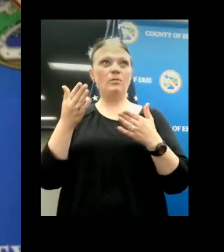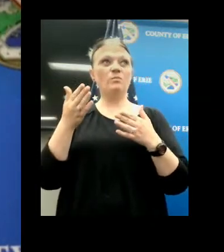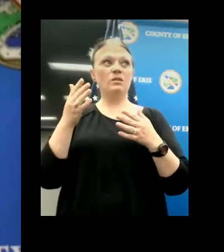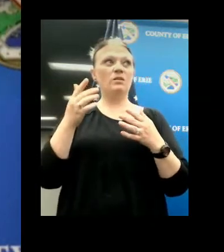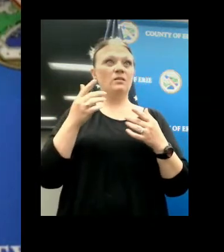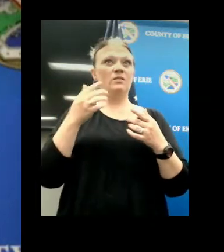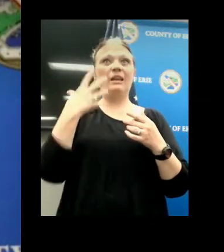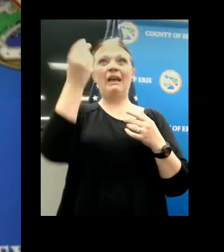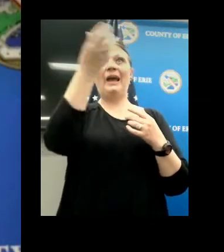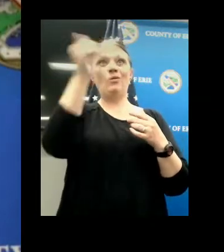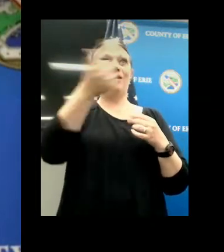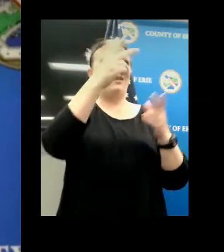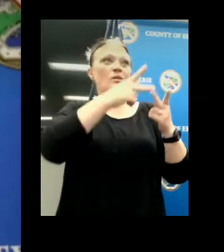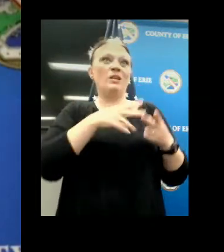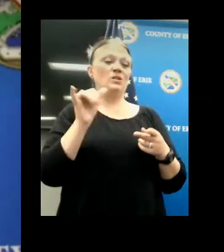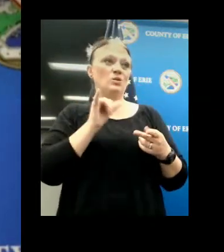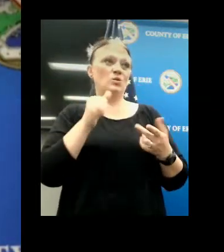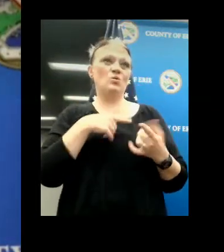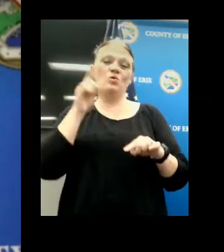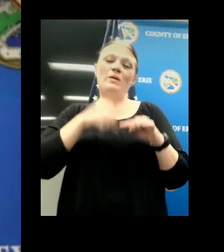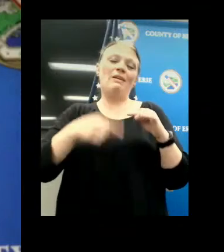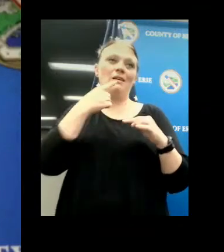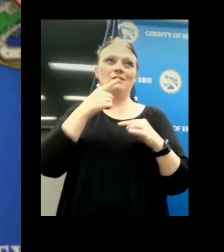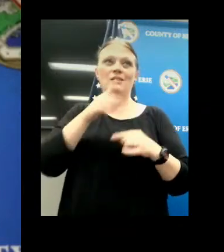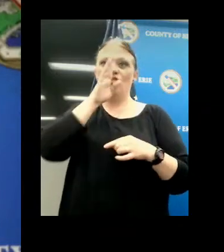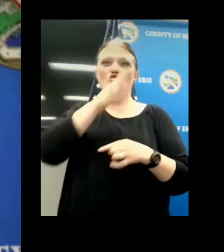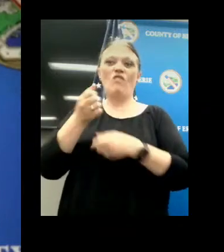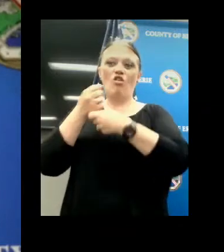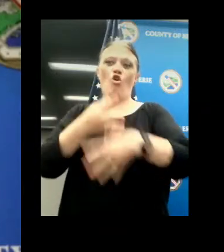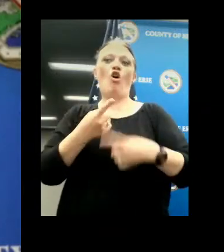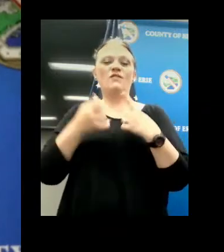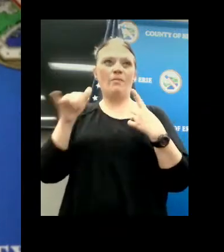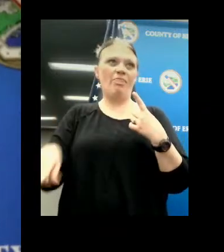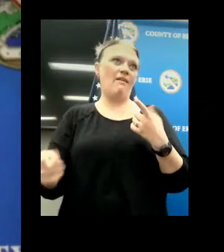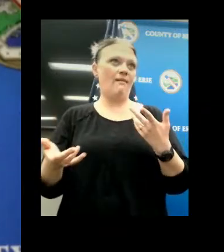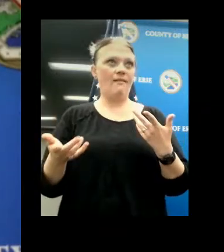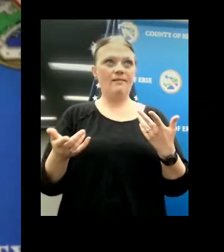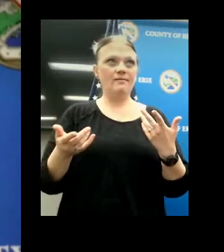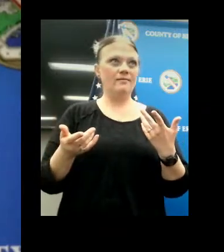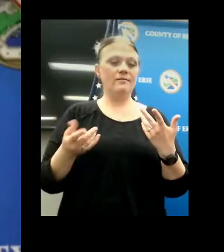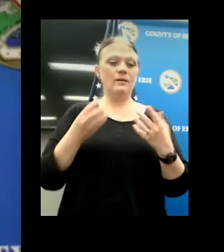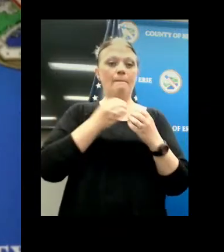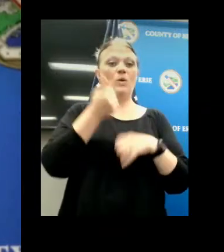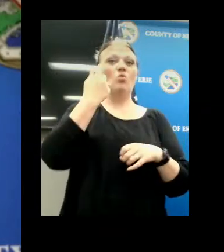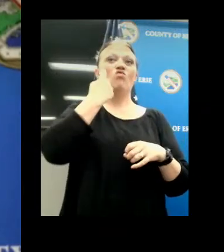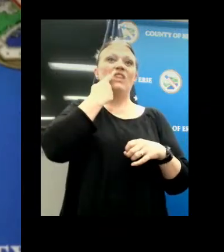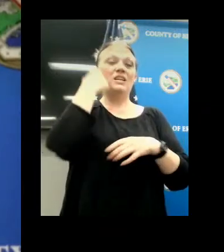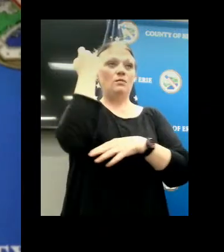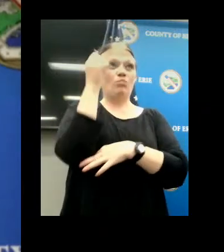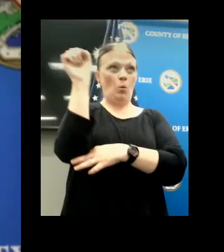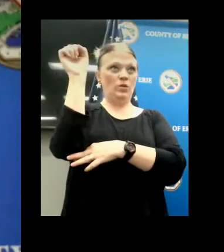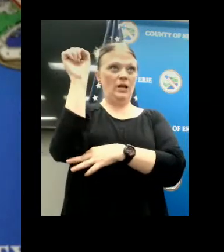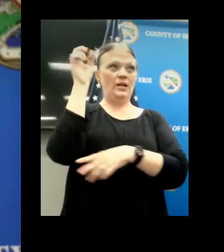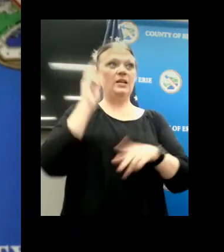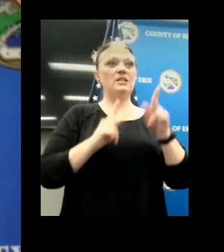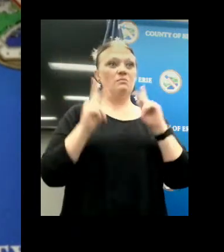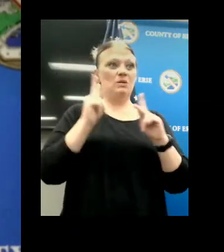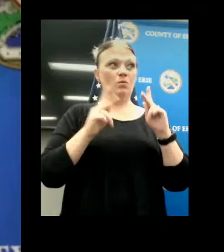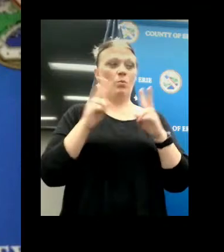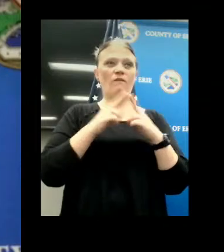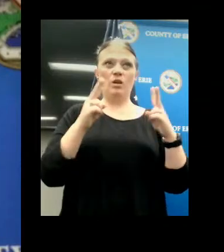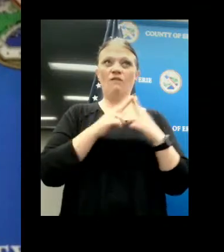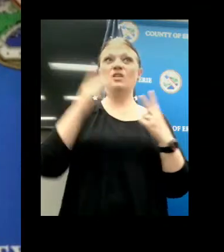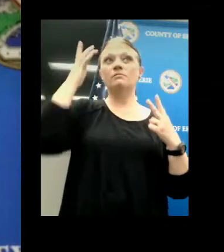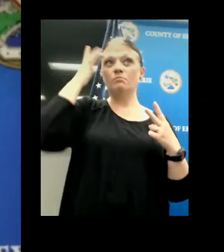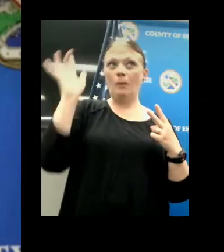places too, so we can't say there's a direct cause and effect. However, I know that in the most recent protests, people were